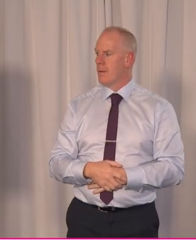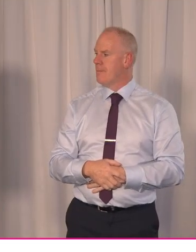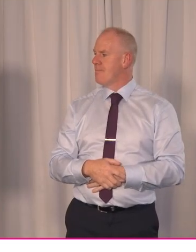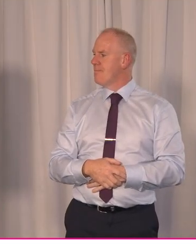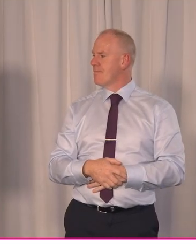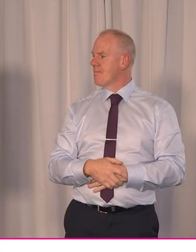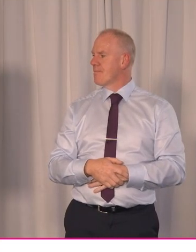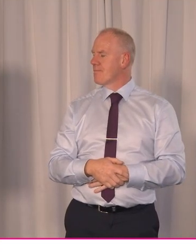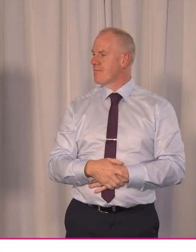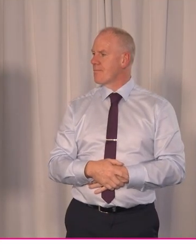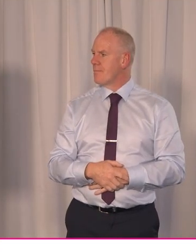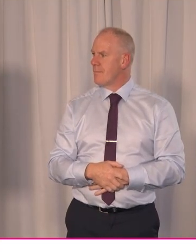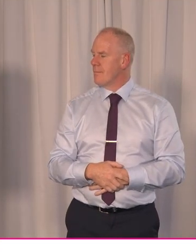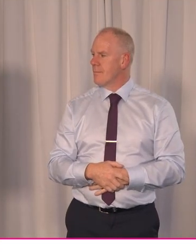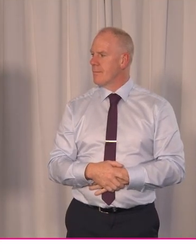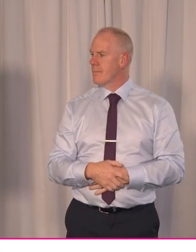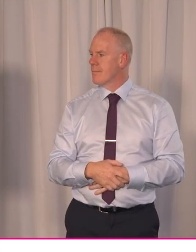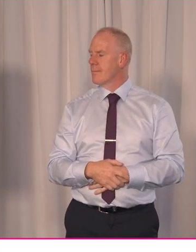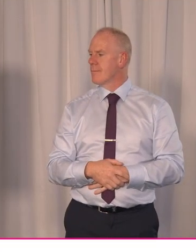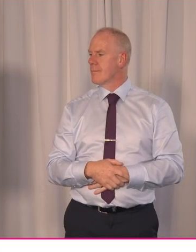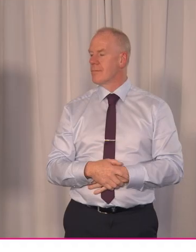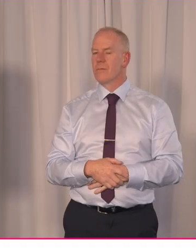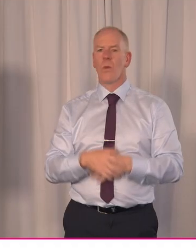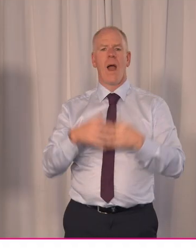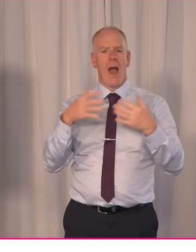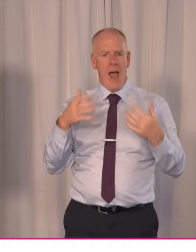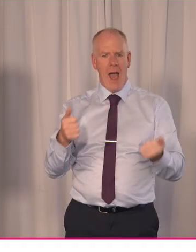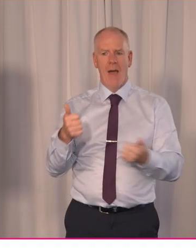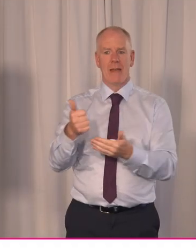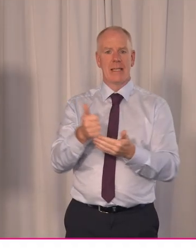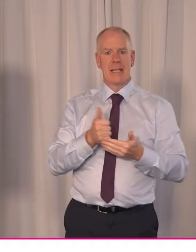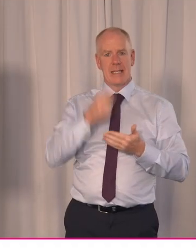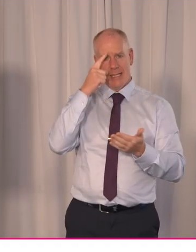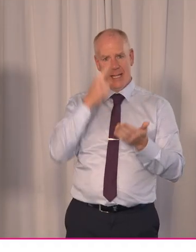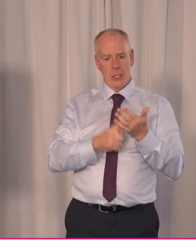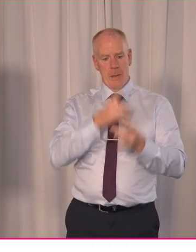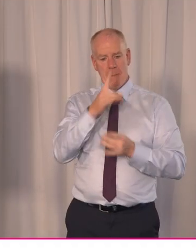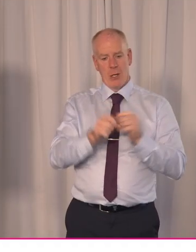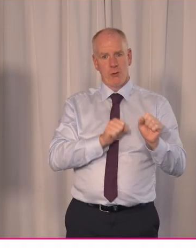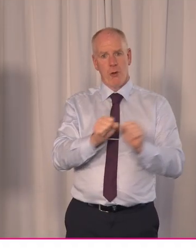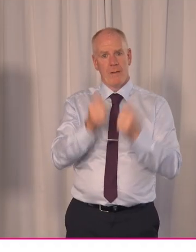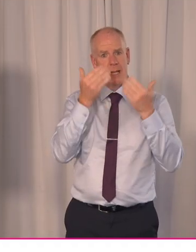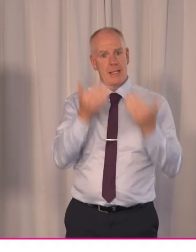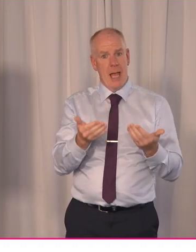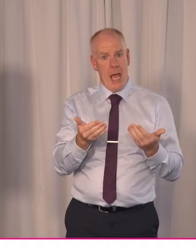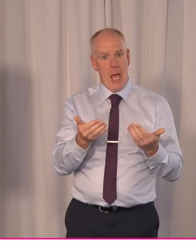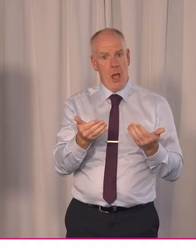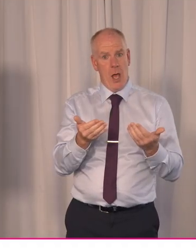And like, you know, like we do have the decision-making service, which is brilliant, but is it